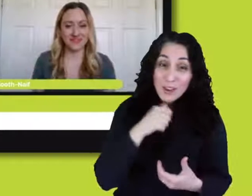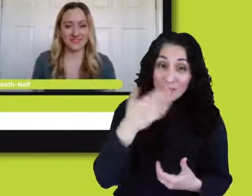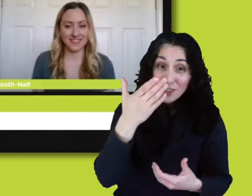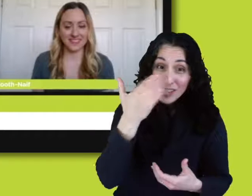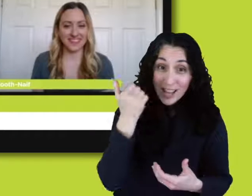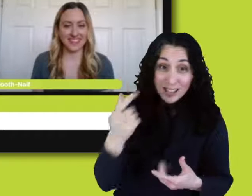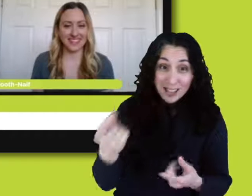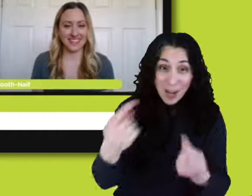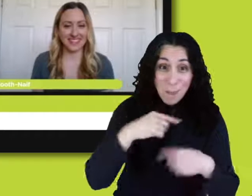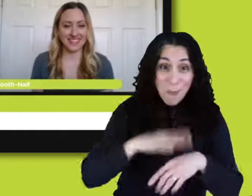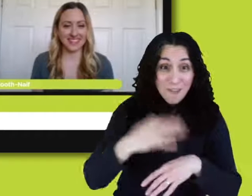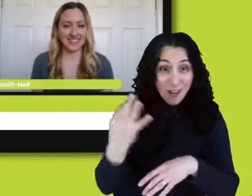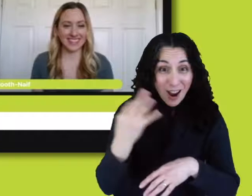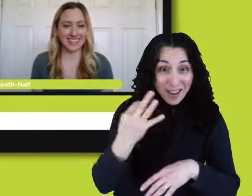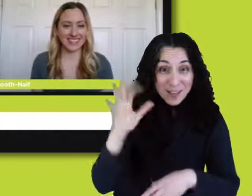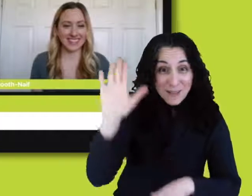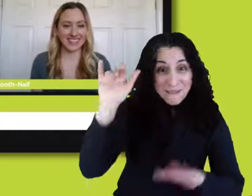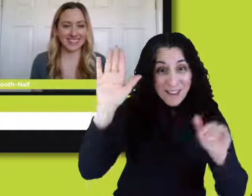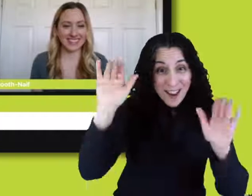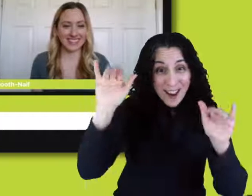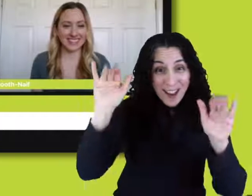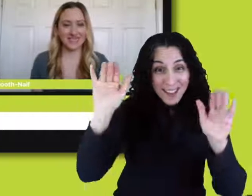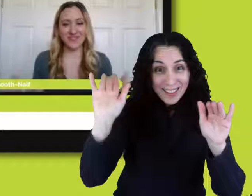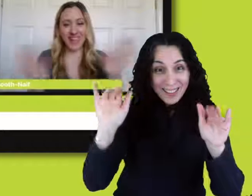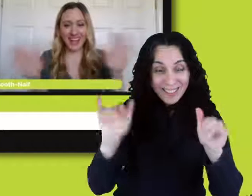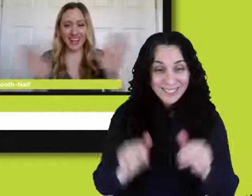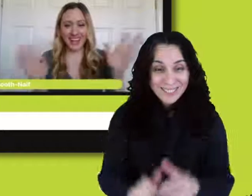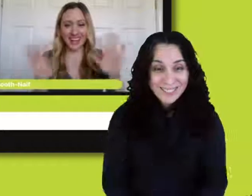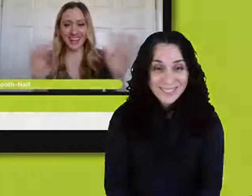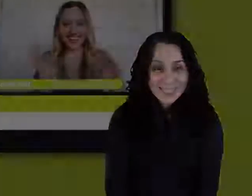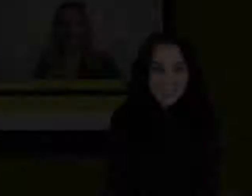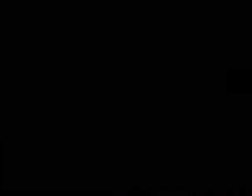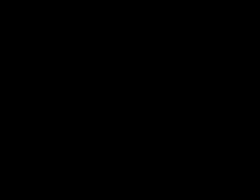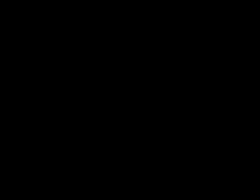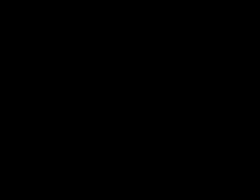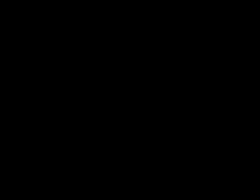in with us. And don't forget to tune in on Friday. Okay, bye. Bye.